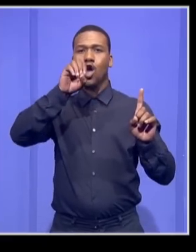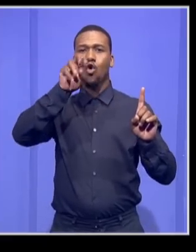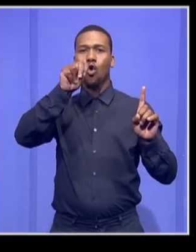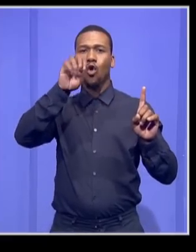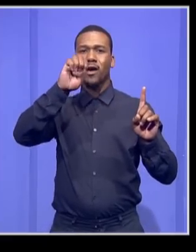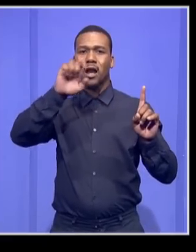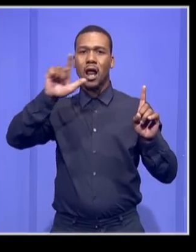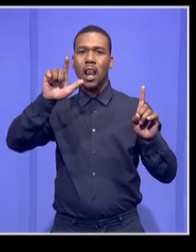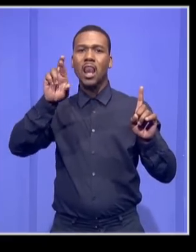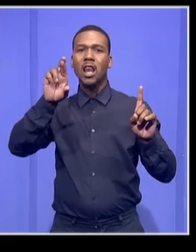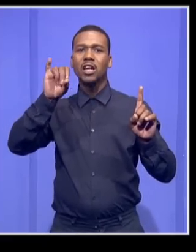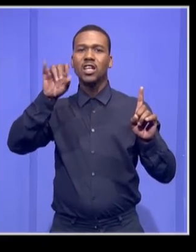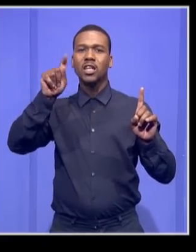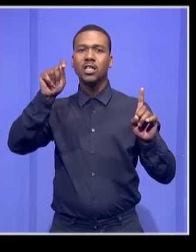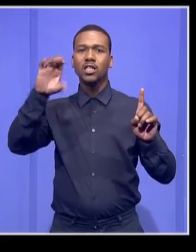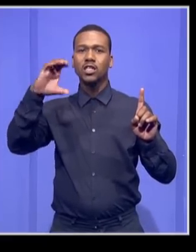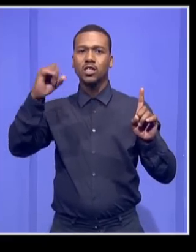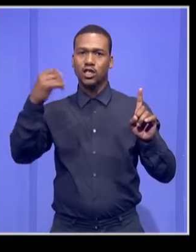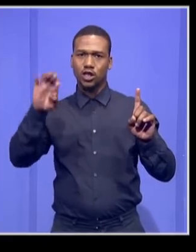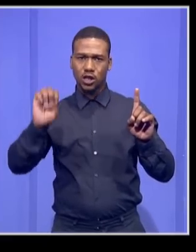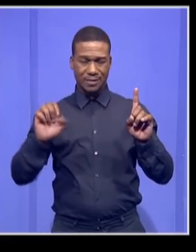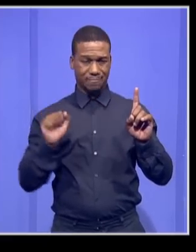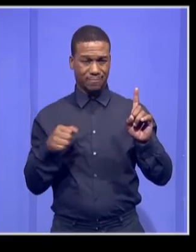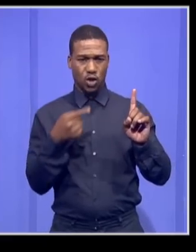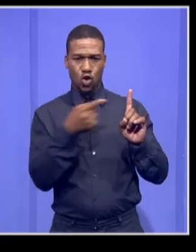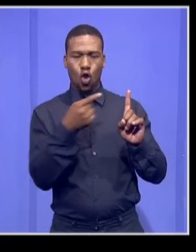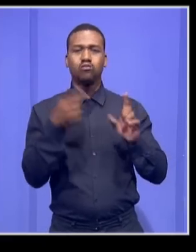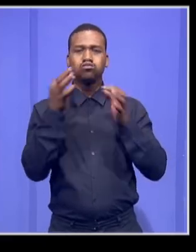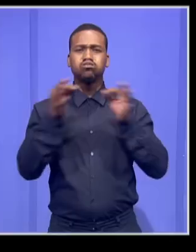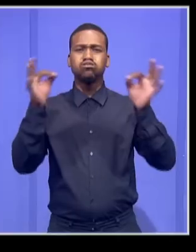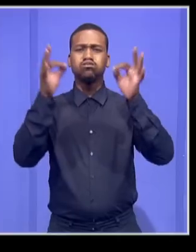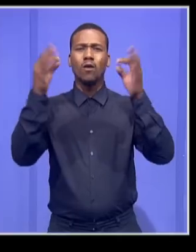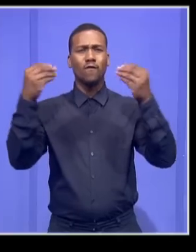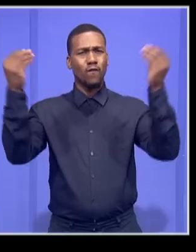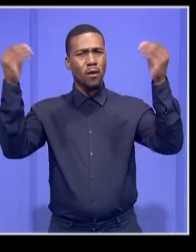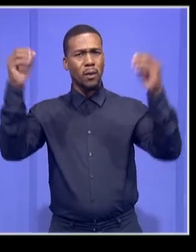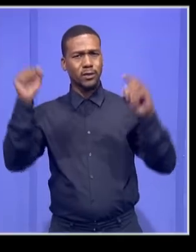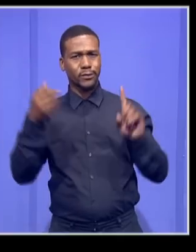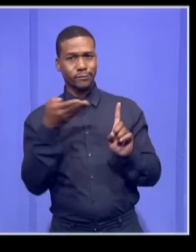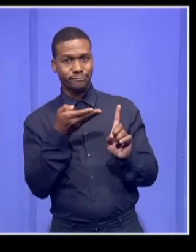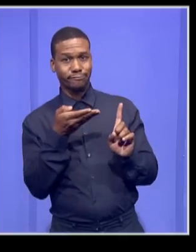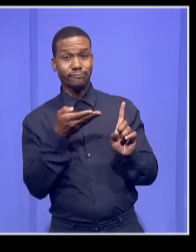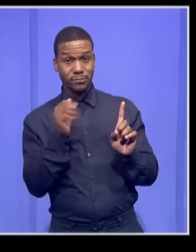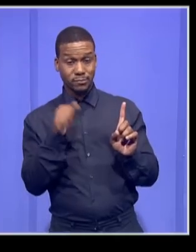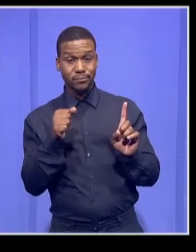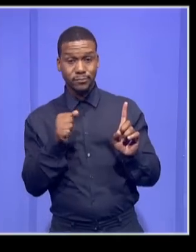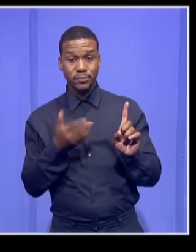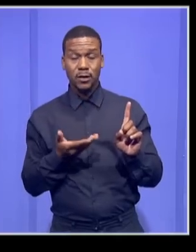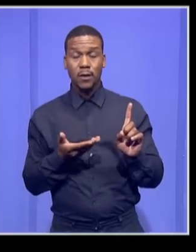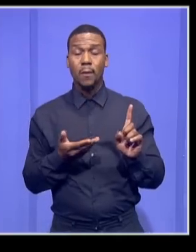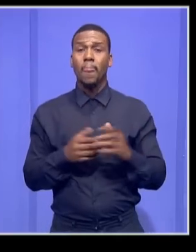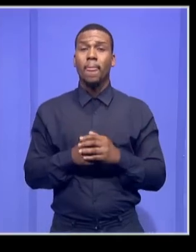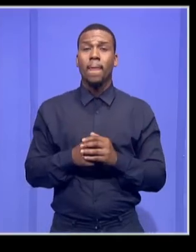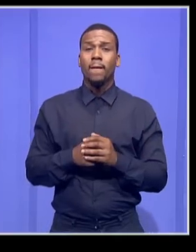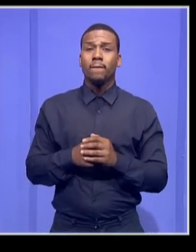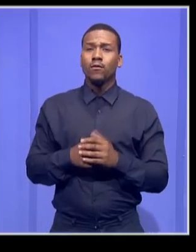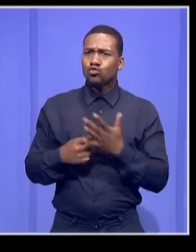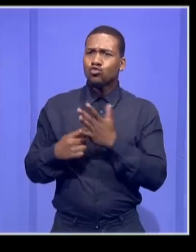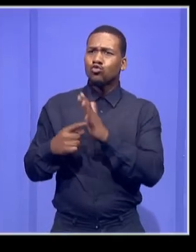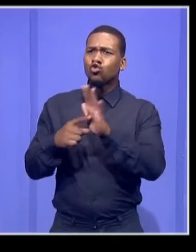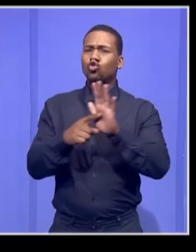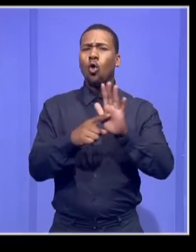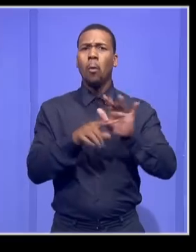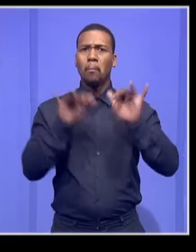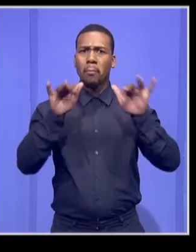already arrived, right? Definitely. He's already stunning. arrived. And I think the thinking process behind this is just to have those influential people that